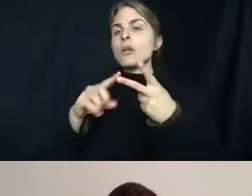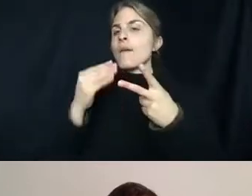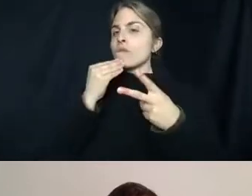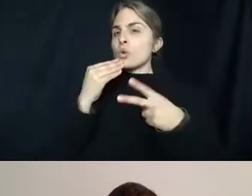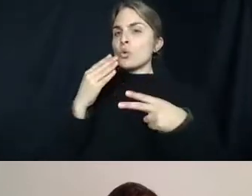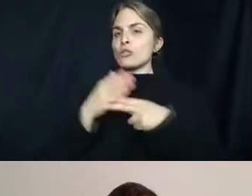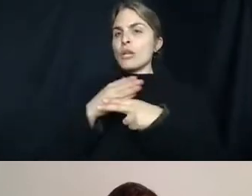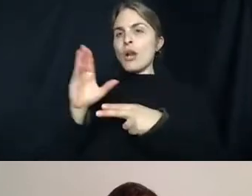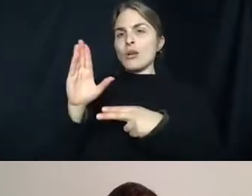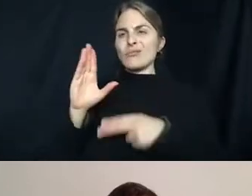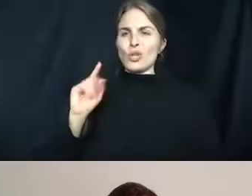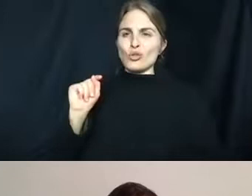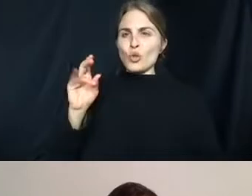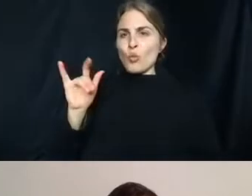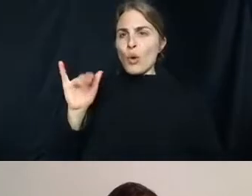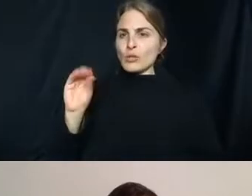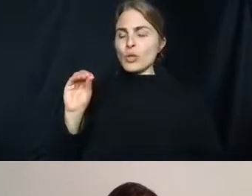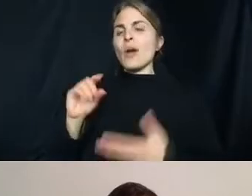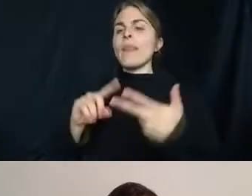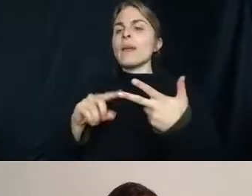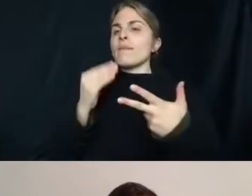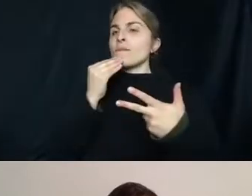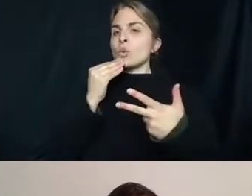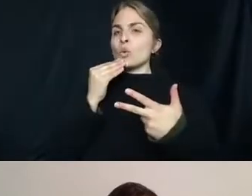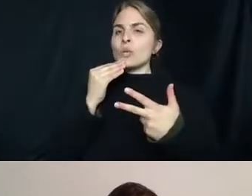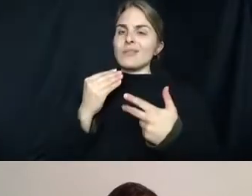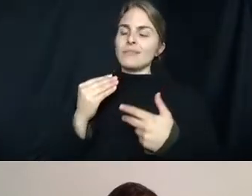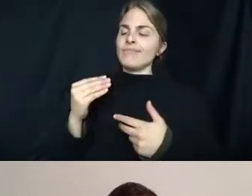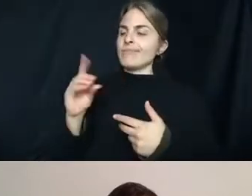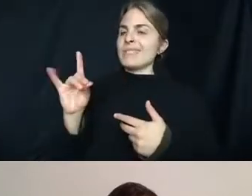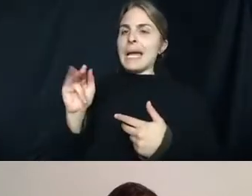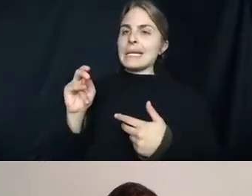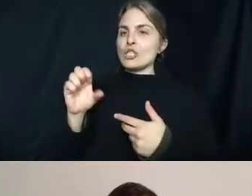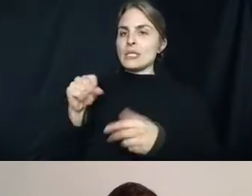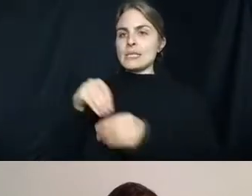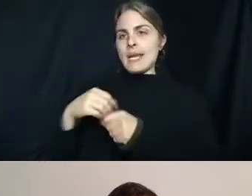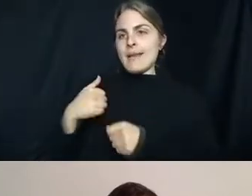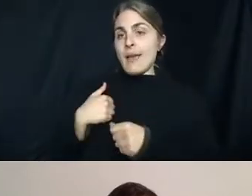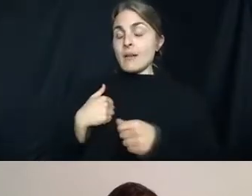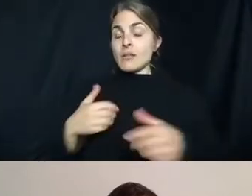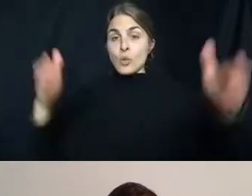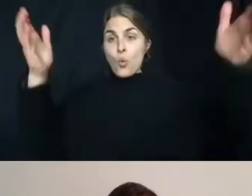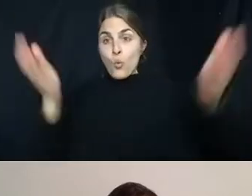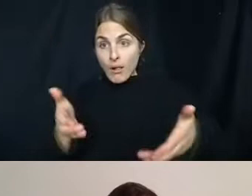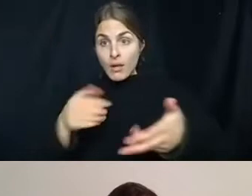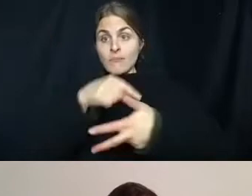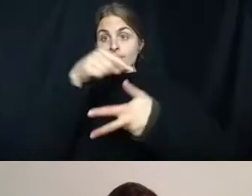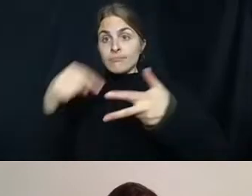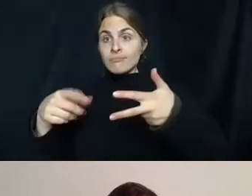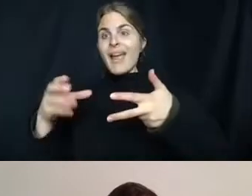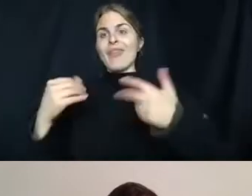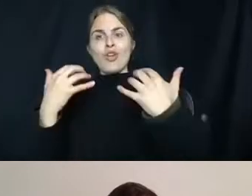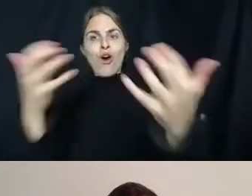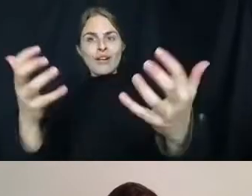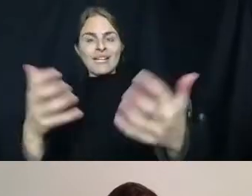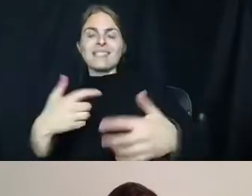Weight Inclusive Dietitians in Canada. So welcome to all our panelists, as well as to our audience and the